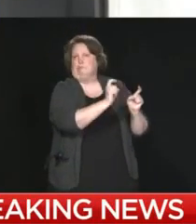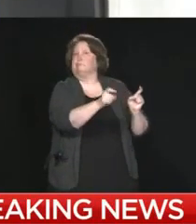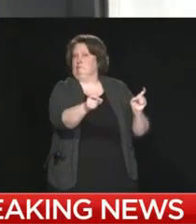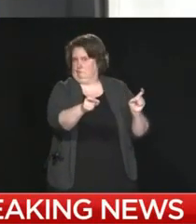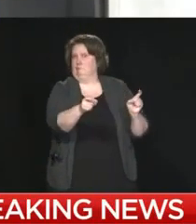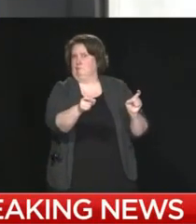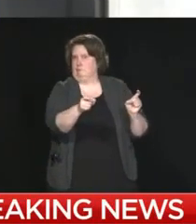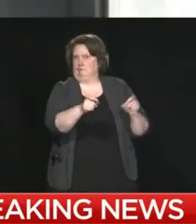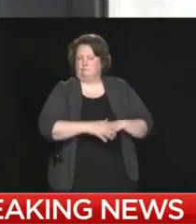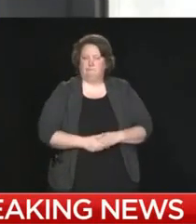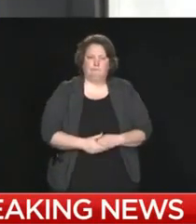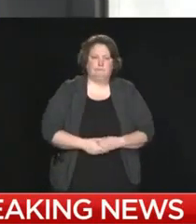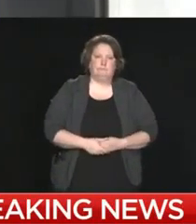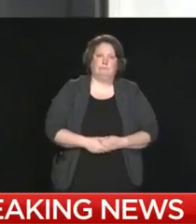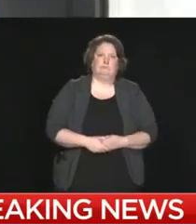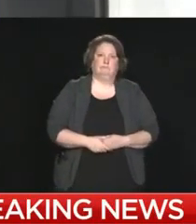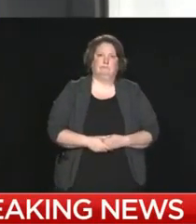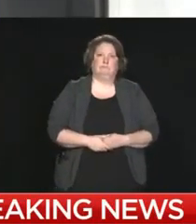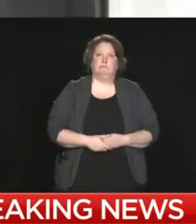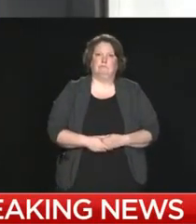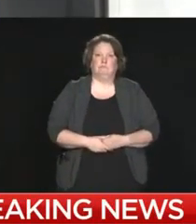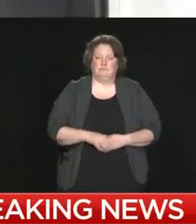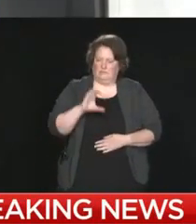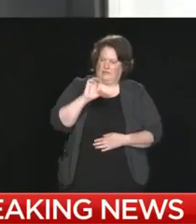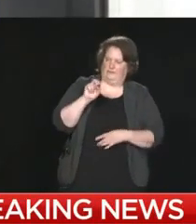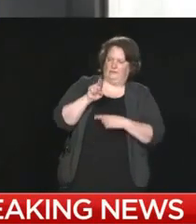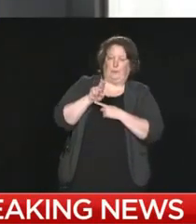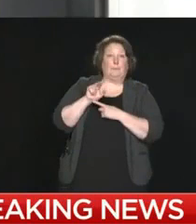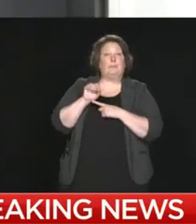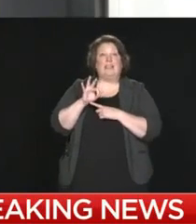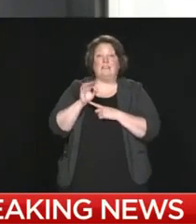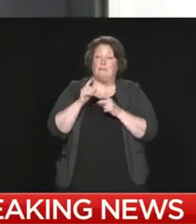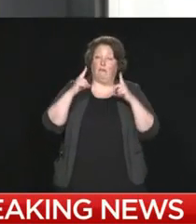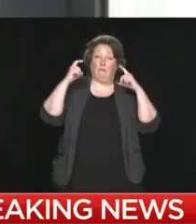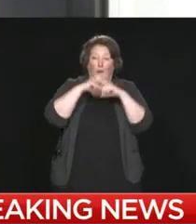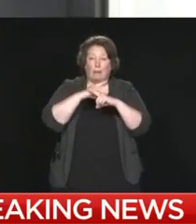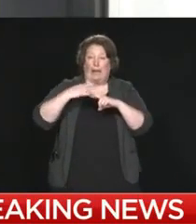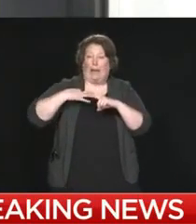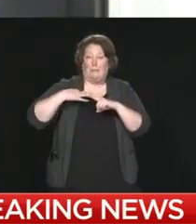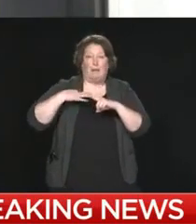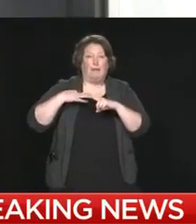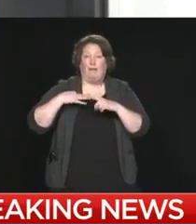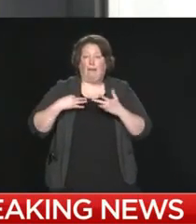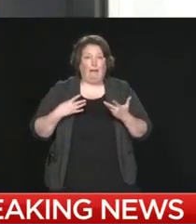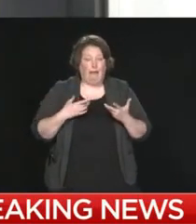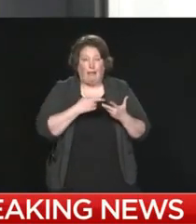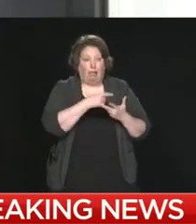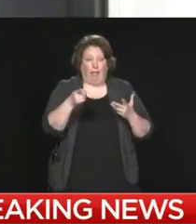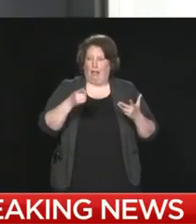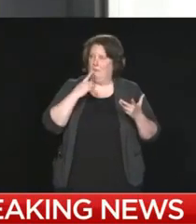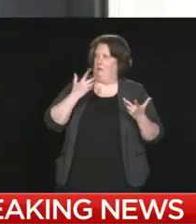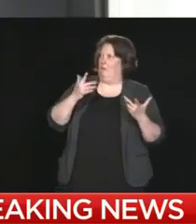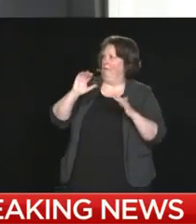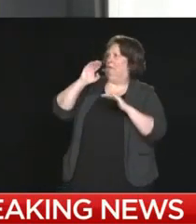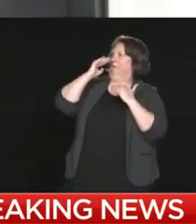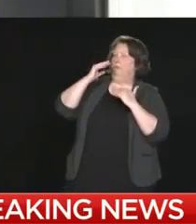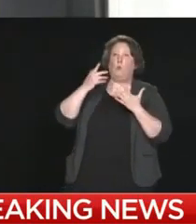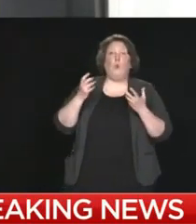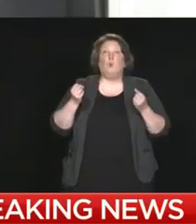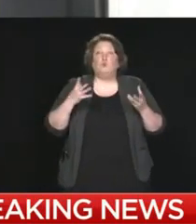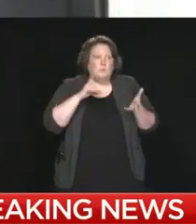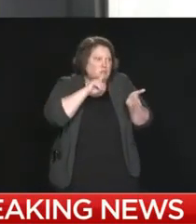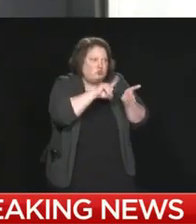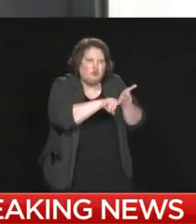If we made the process too complicated during the application process, if we had to make too many checks